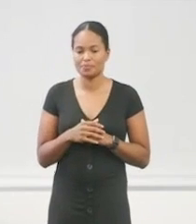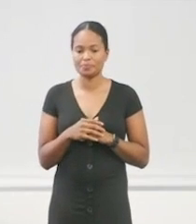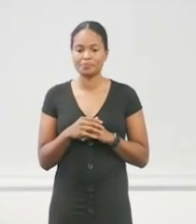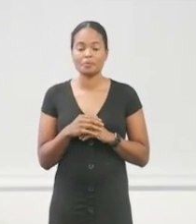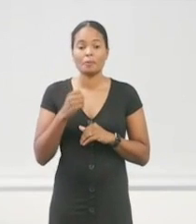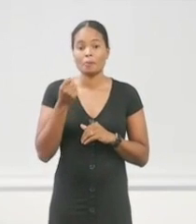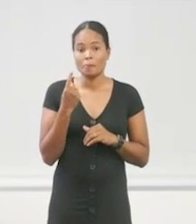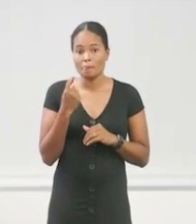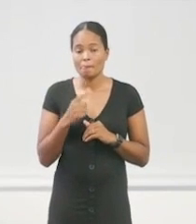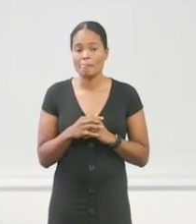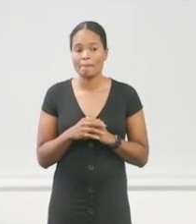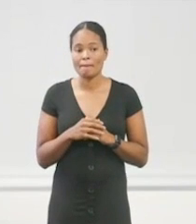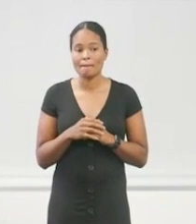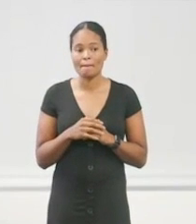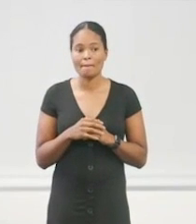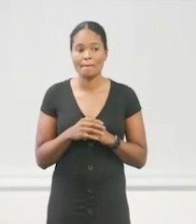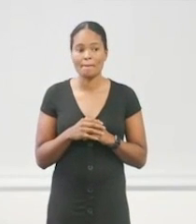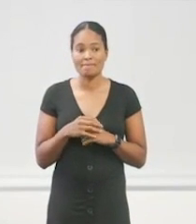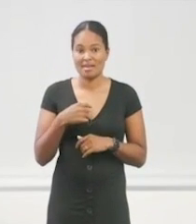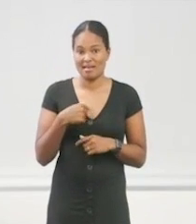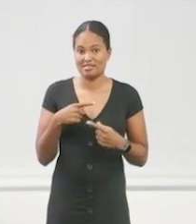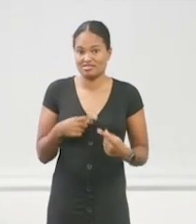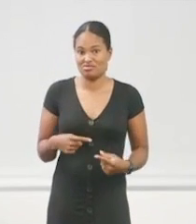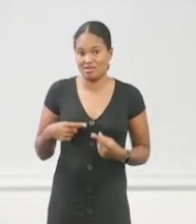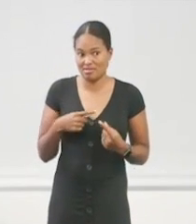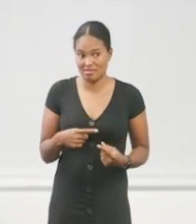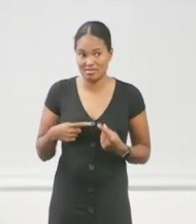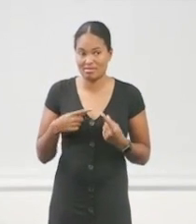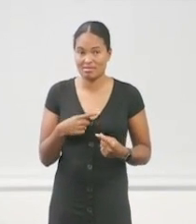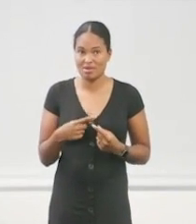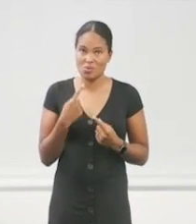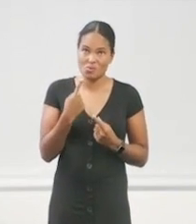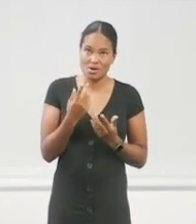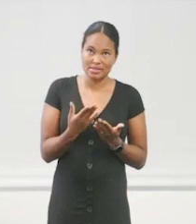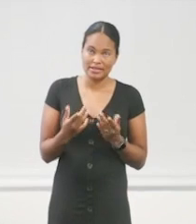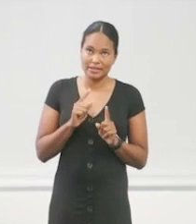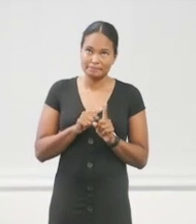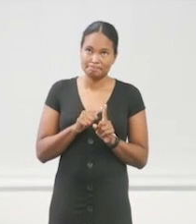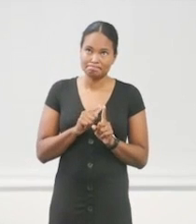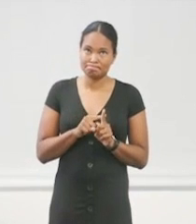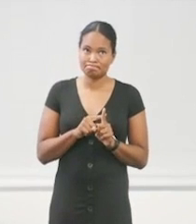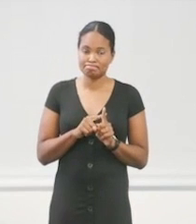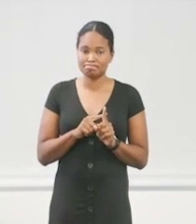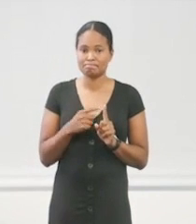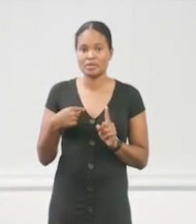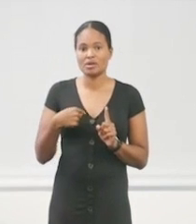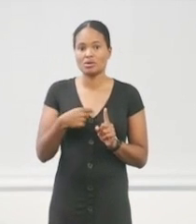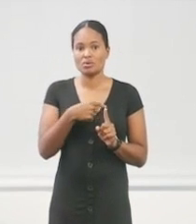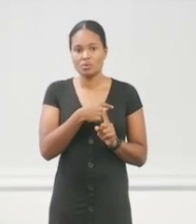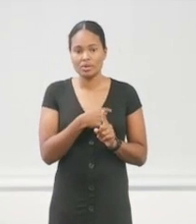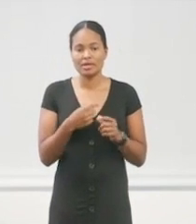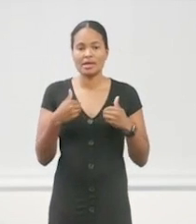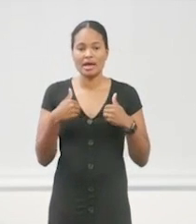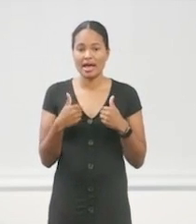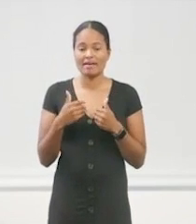one piece that really I struggle with in thinking about this is, we we have a